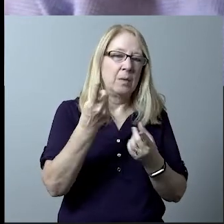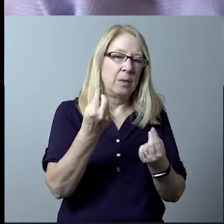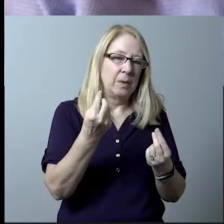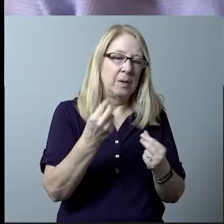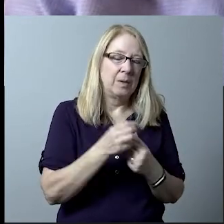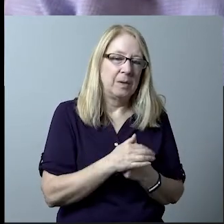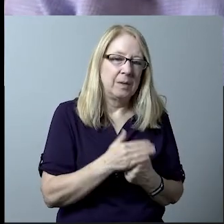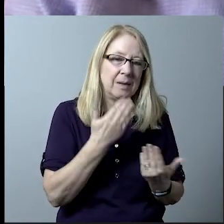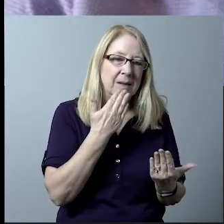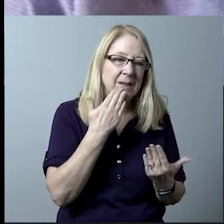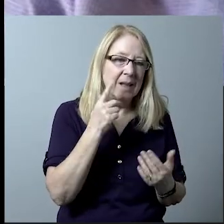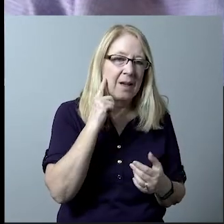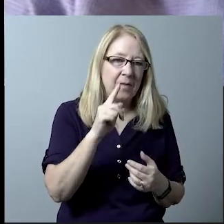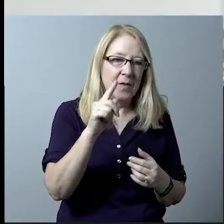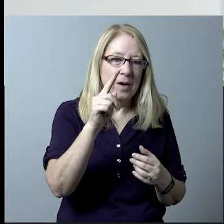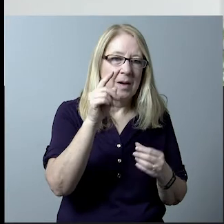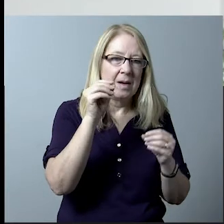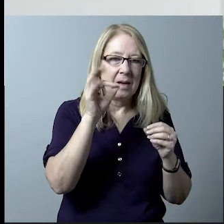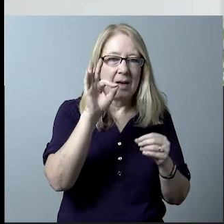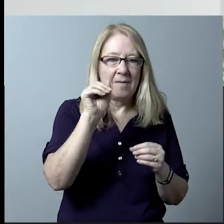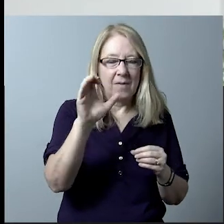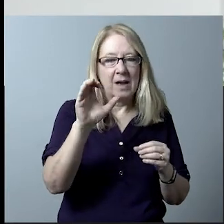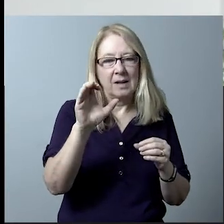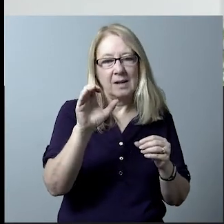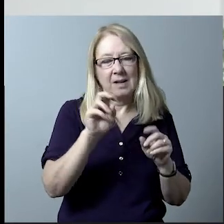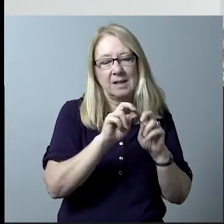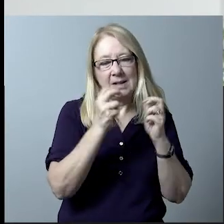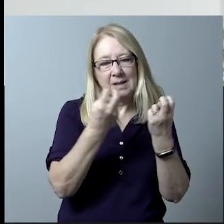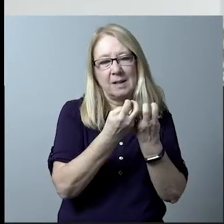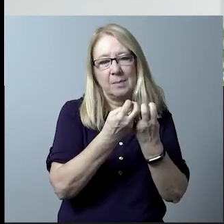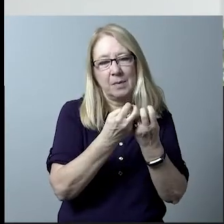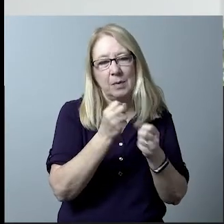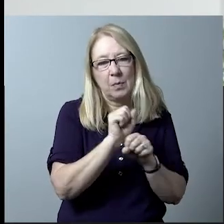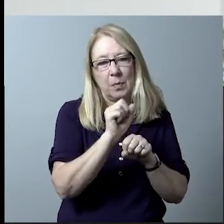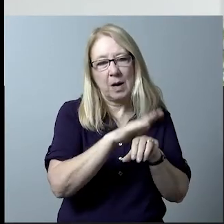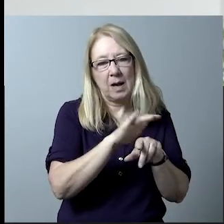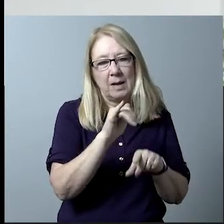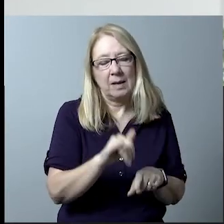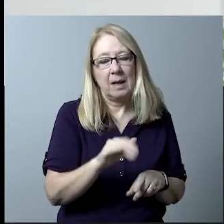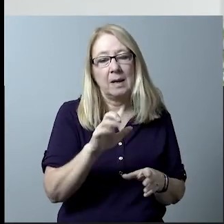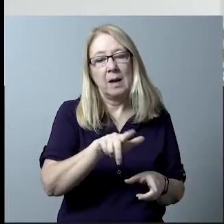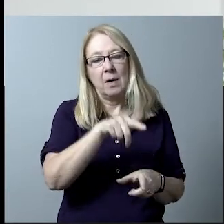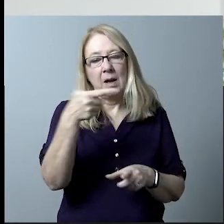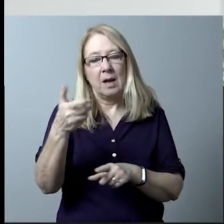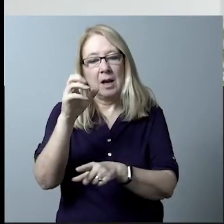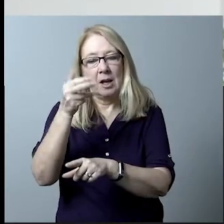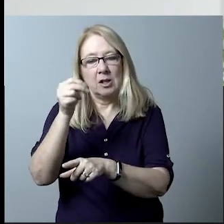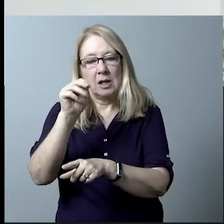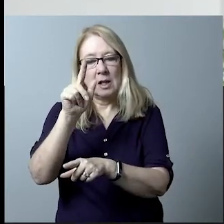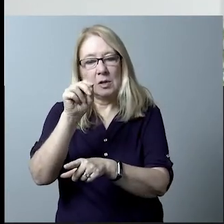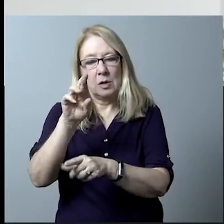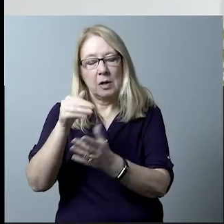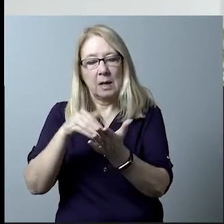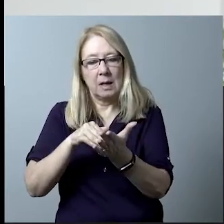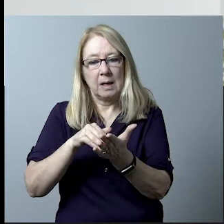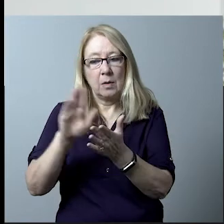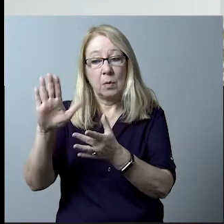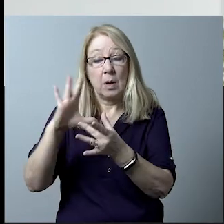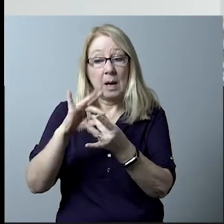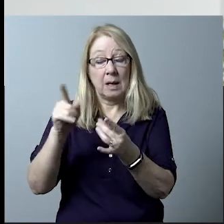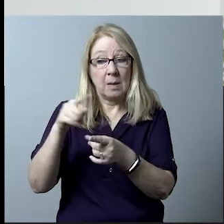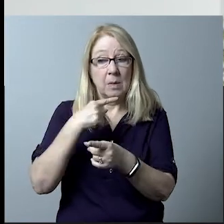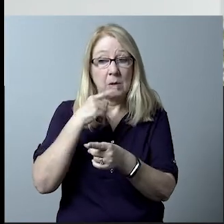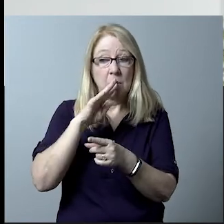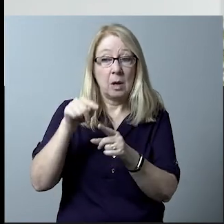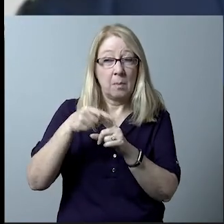place. So thank you for the Faculty Assembly for continuing to do the work there. So. Chancellor, I'll come back to you with another question.